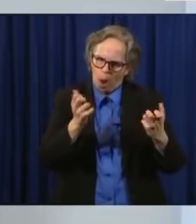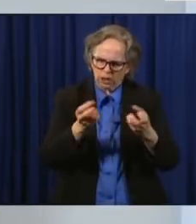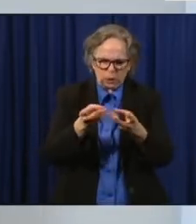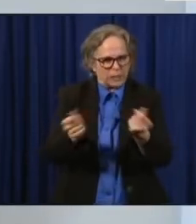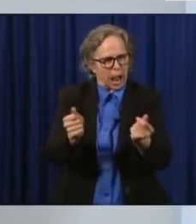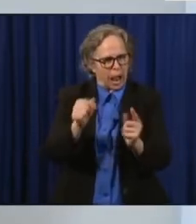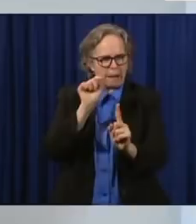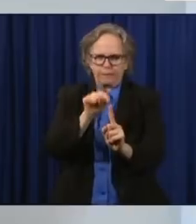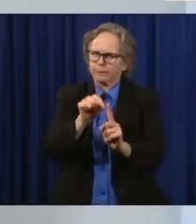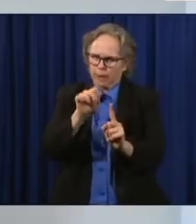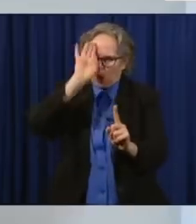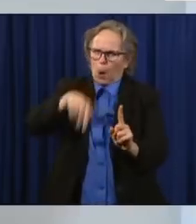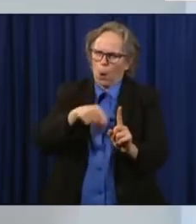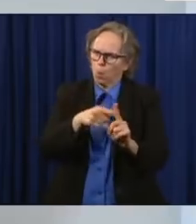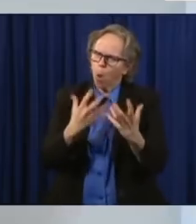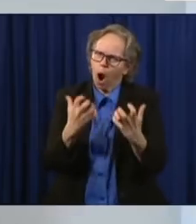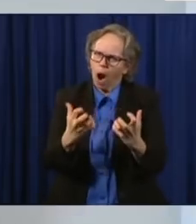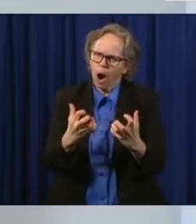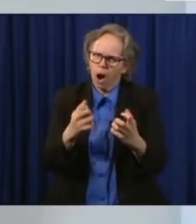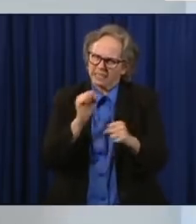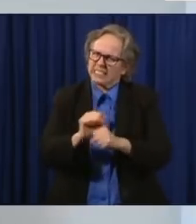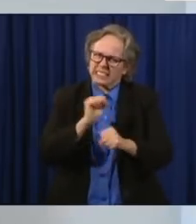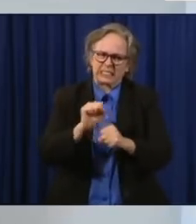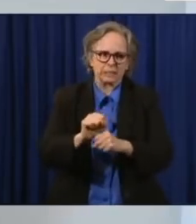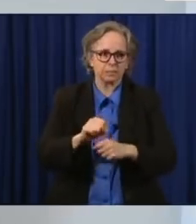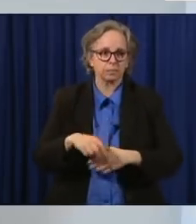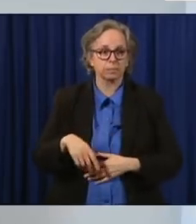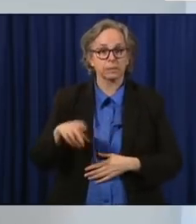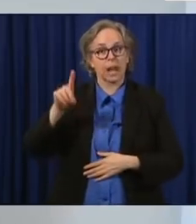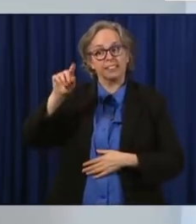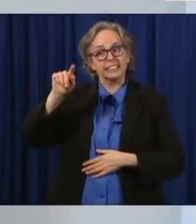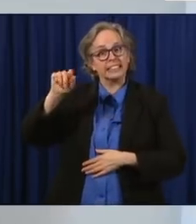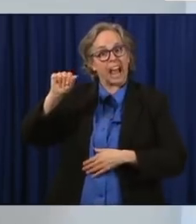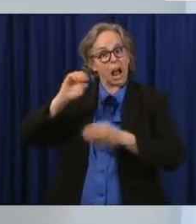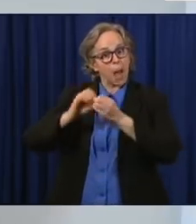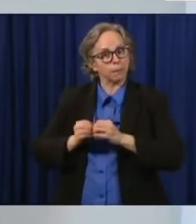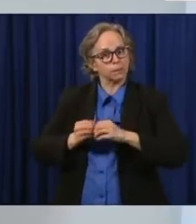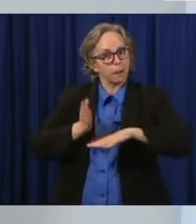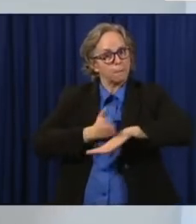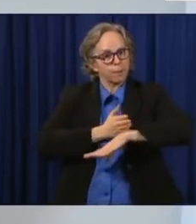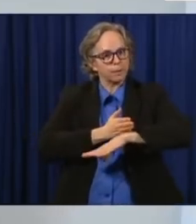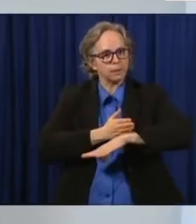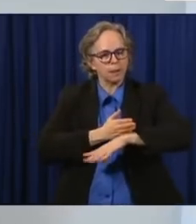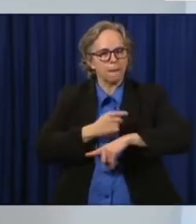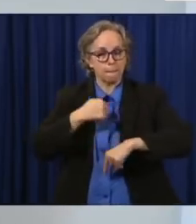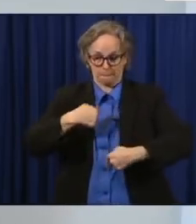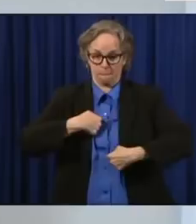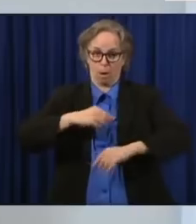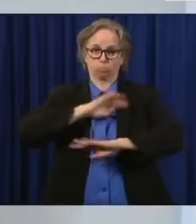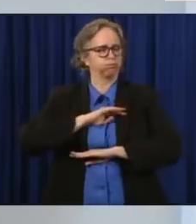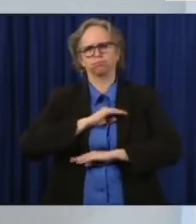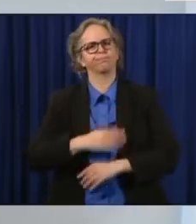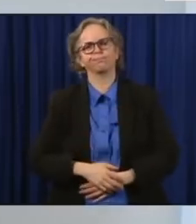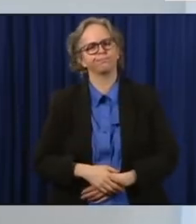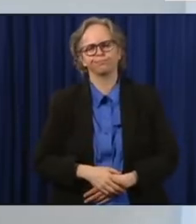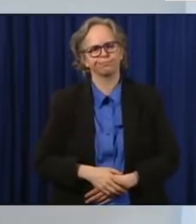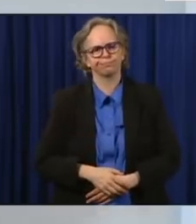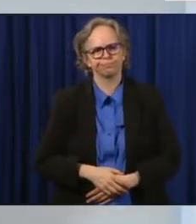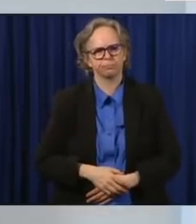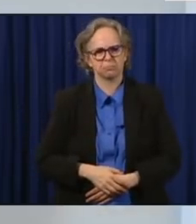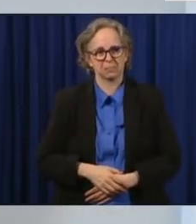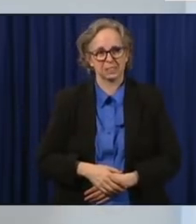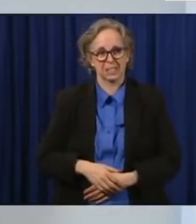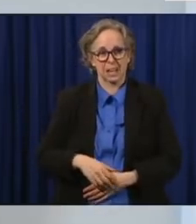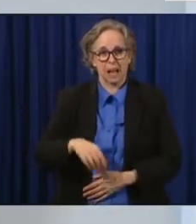While I see the data come in, it's getting better. It's still not where it needs to be, just because of the volume of both claims that have to